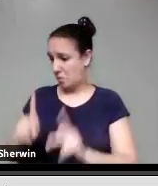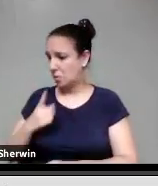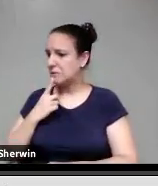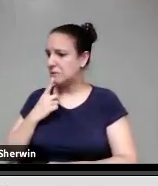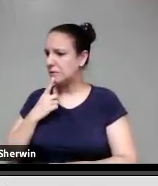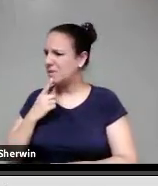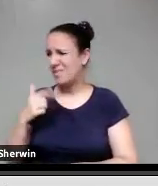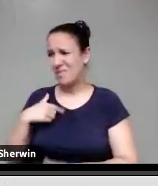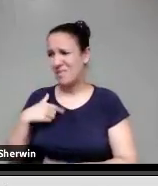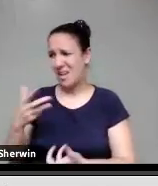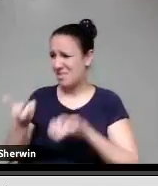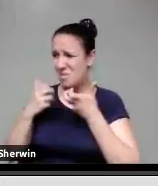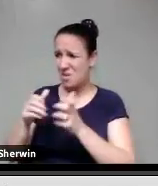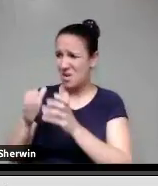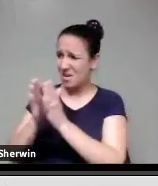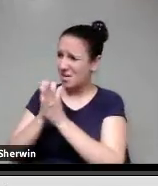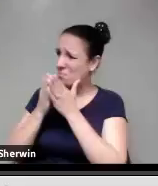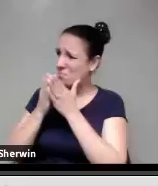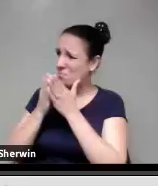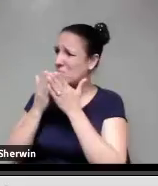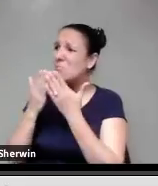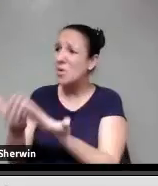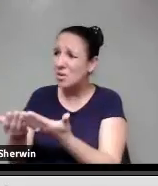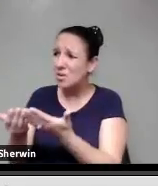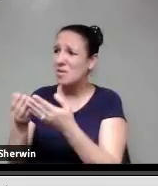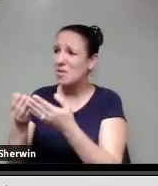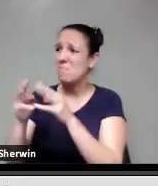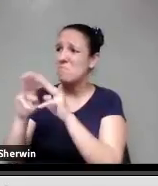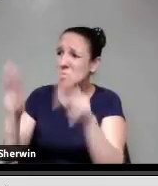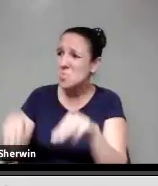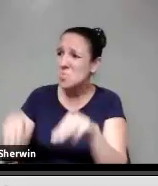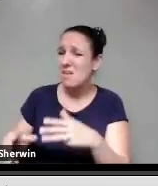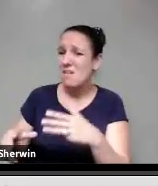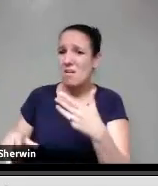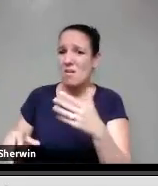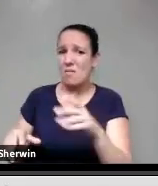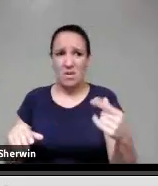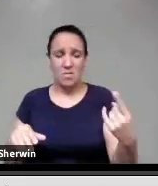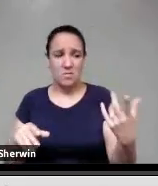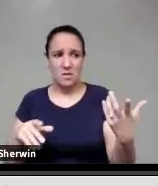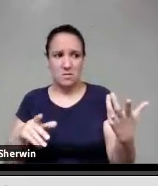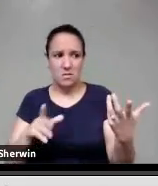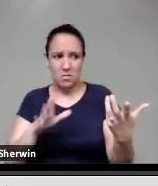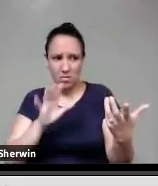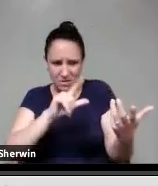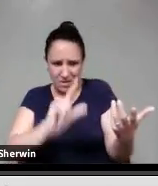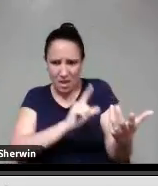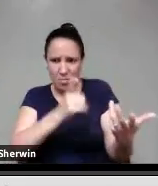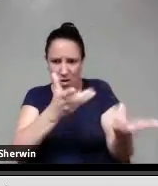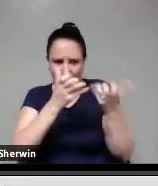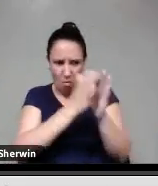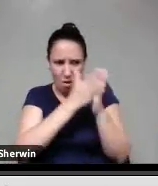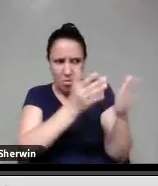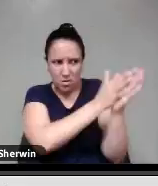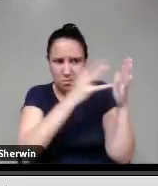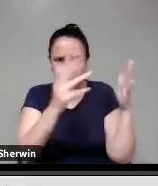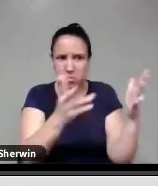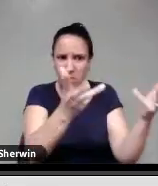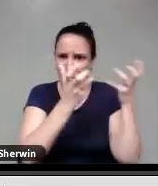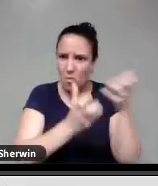the library for books. So they fought this just as you do in trying to decide what is the best thing we can